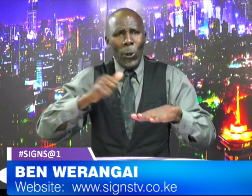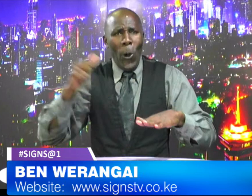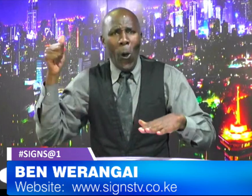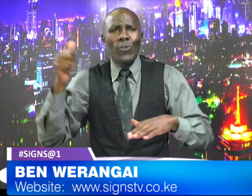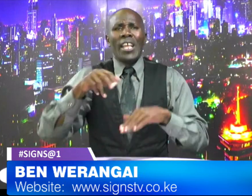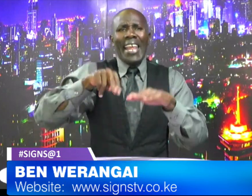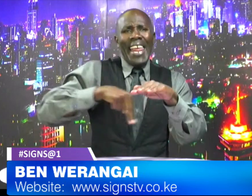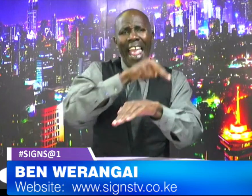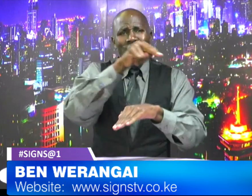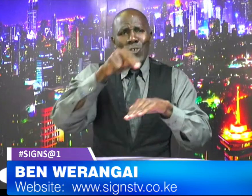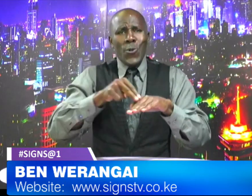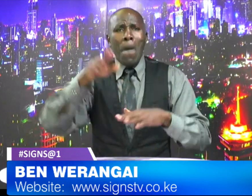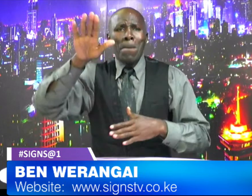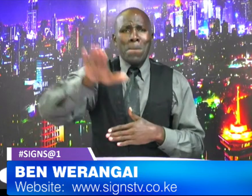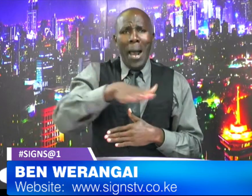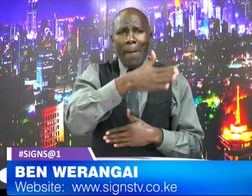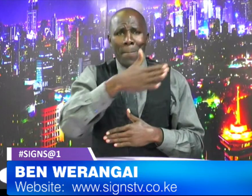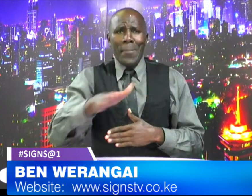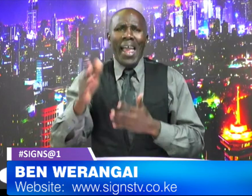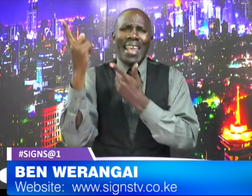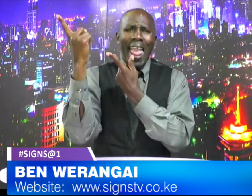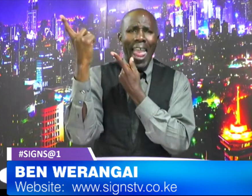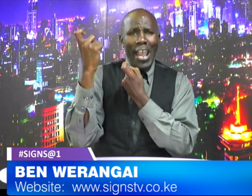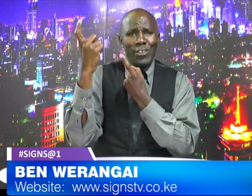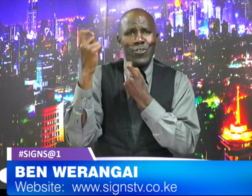On to our next news.